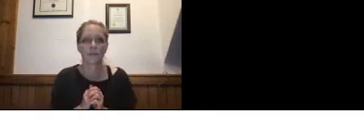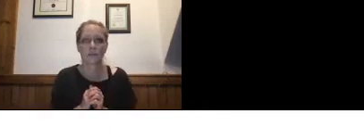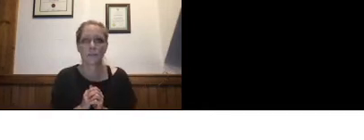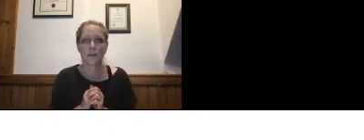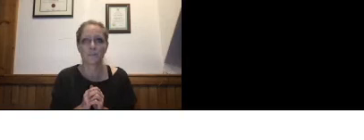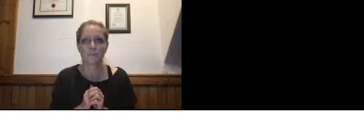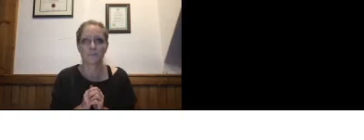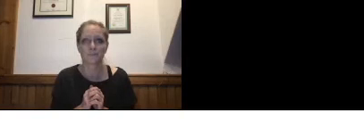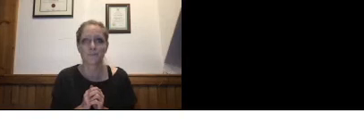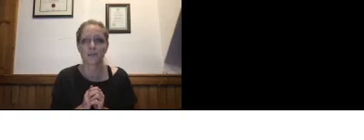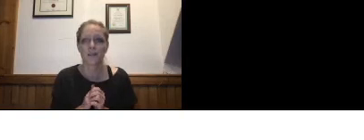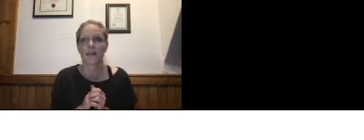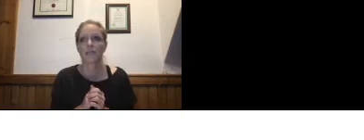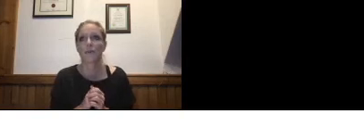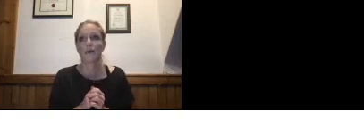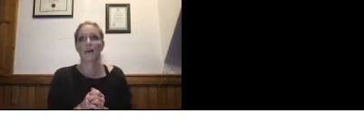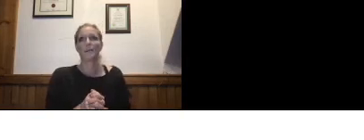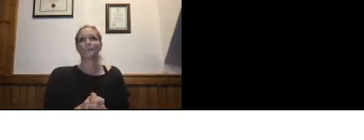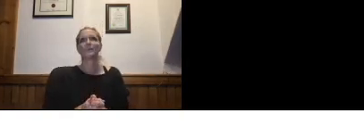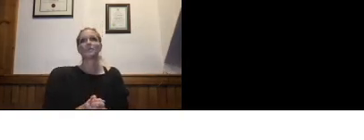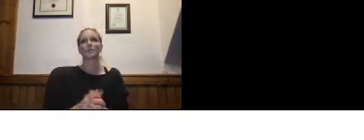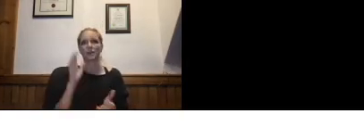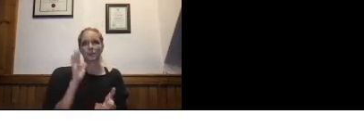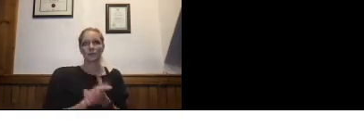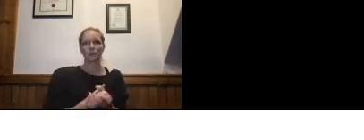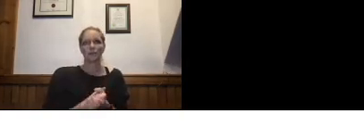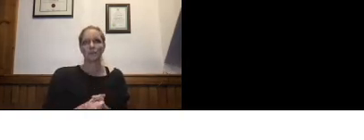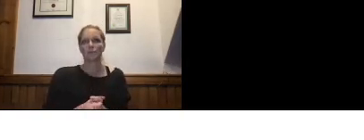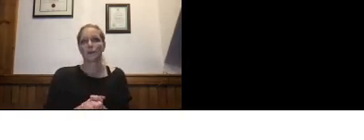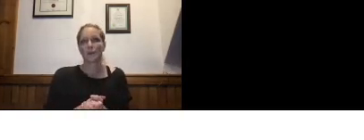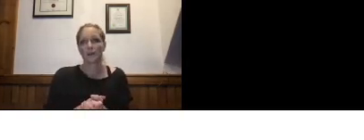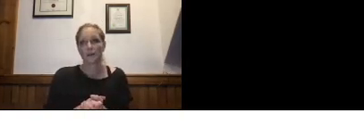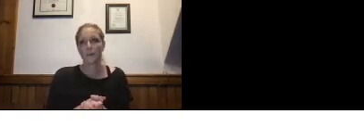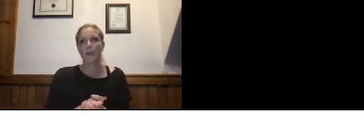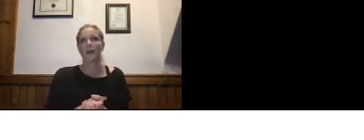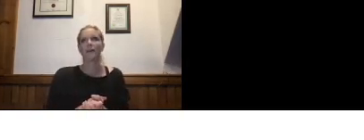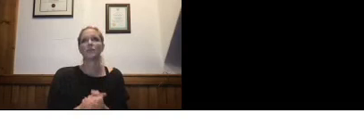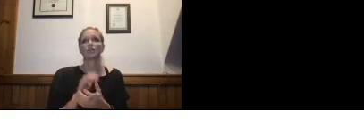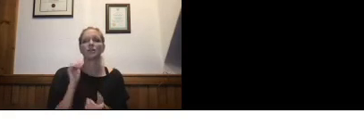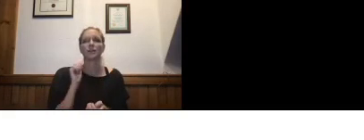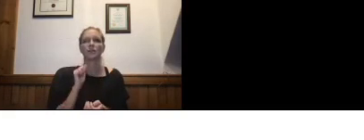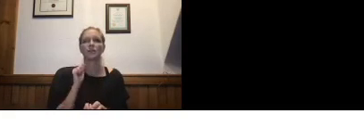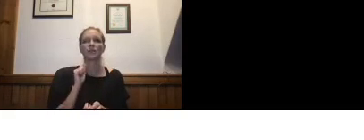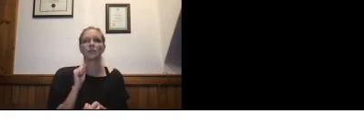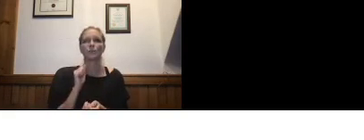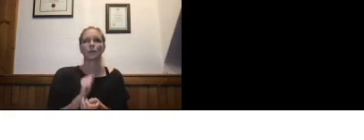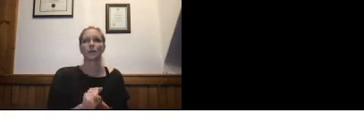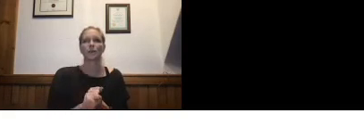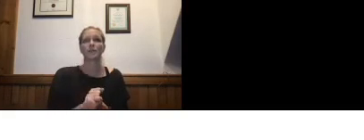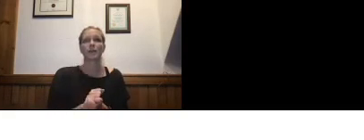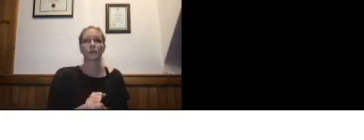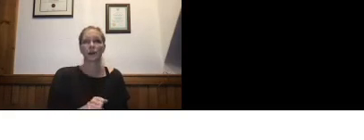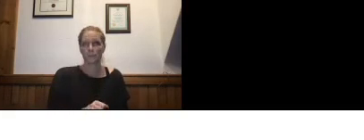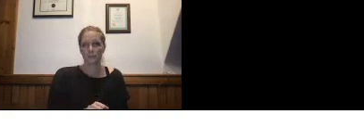a crystal ball. And so that's what Triplet is up to right now. And SHIELD HD is just one